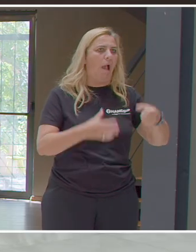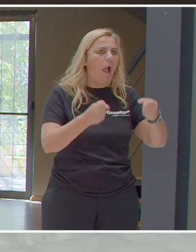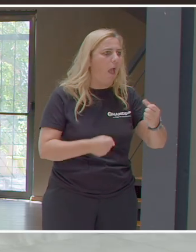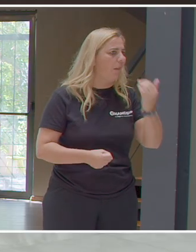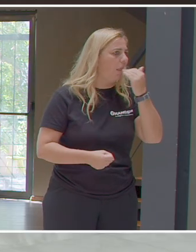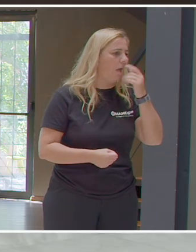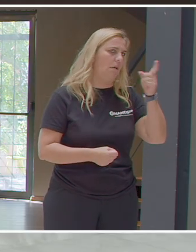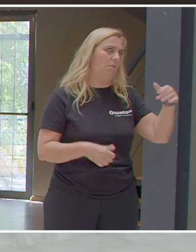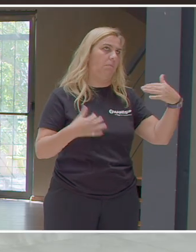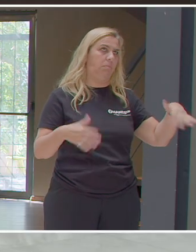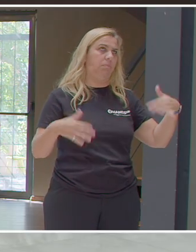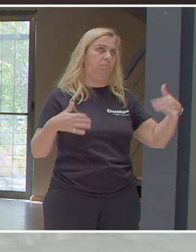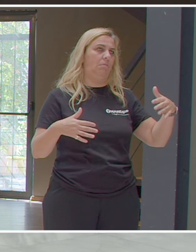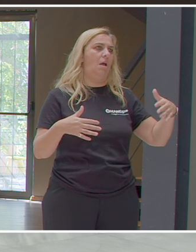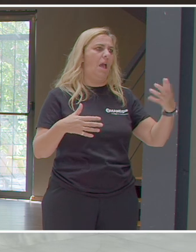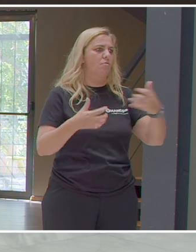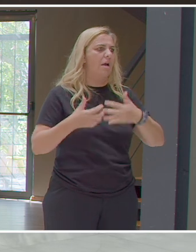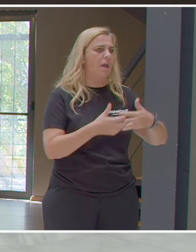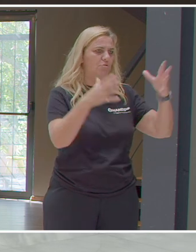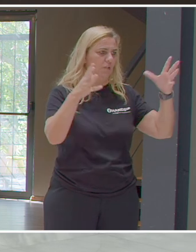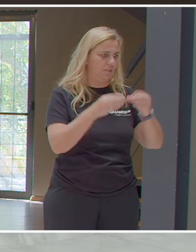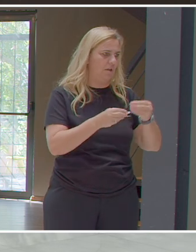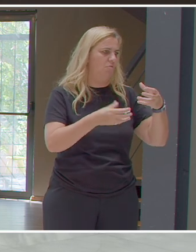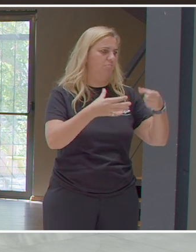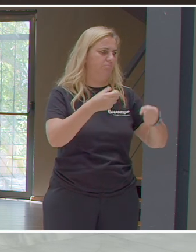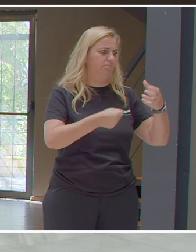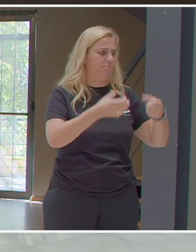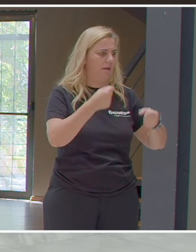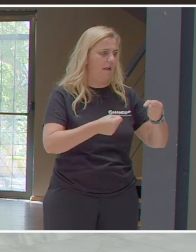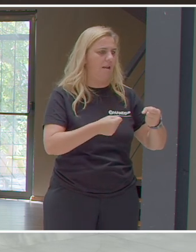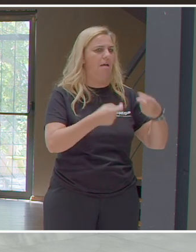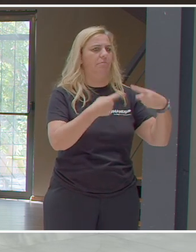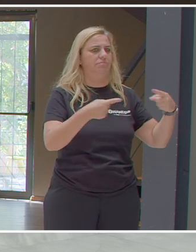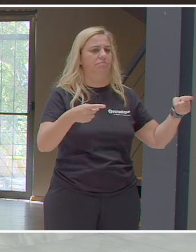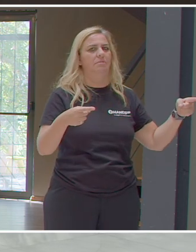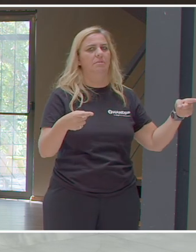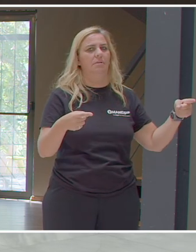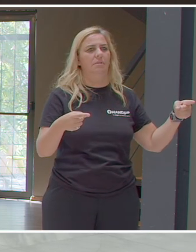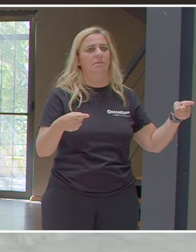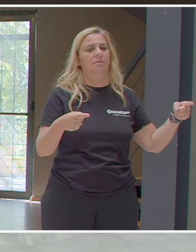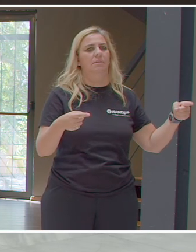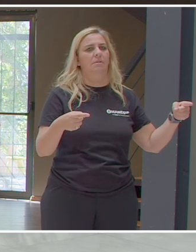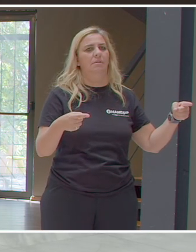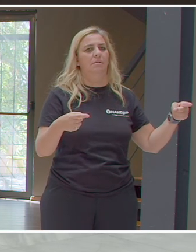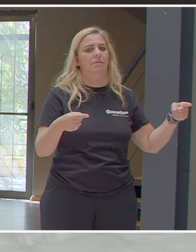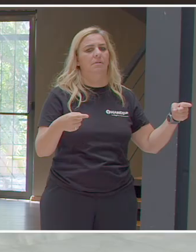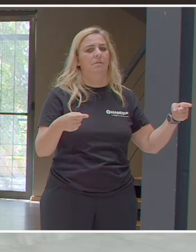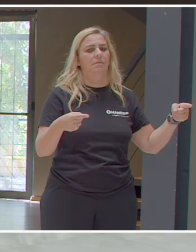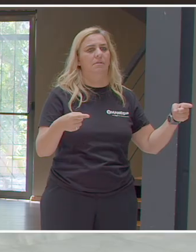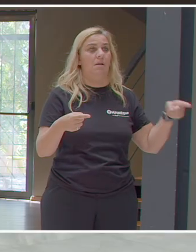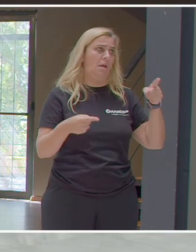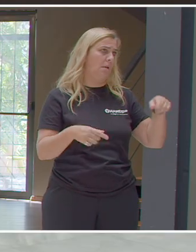biggest milk farming industry in Denmark besides of the pig and